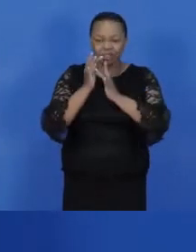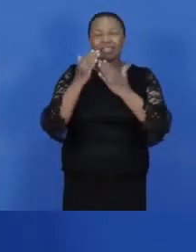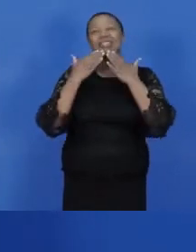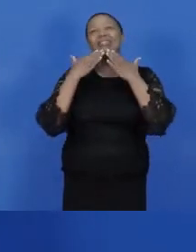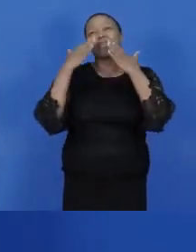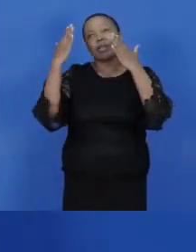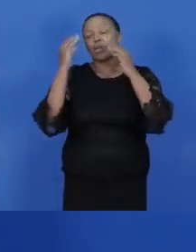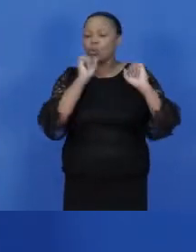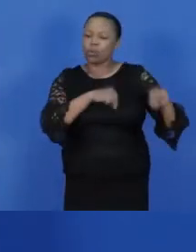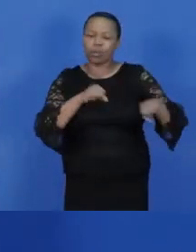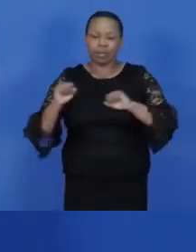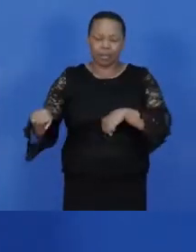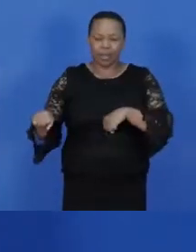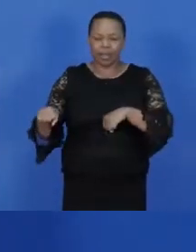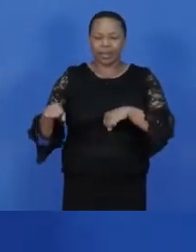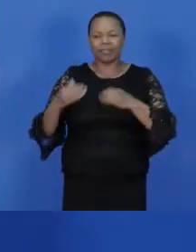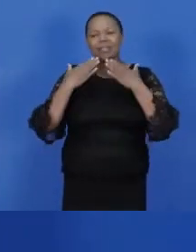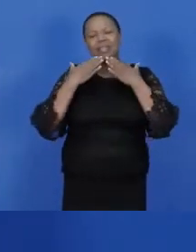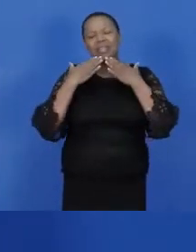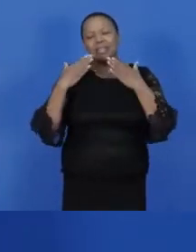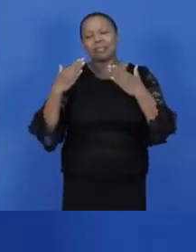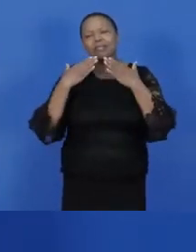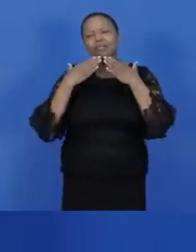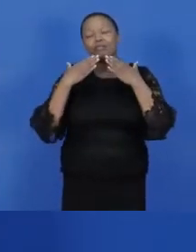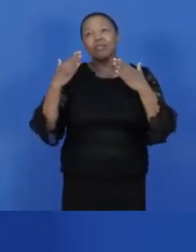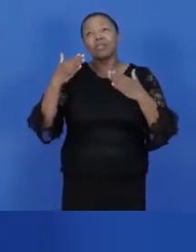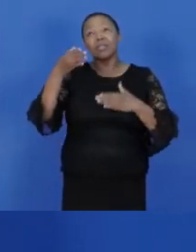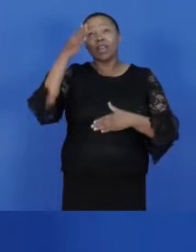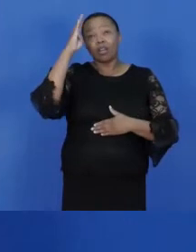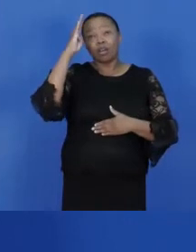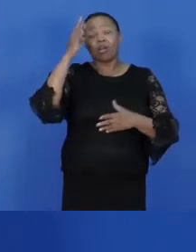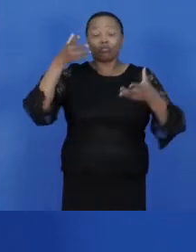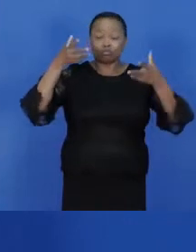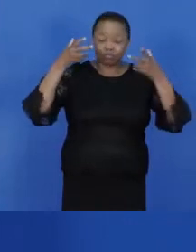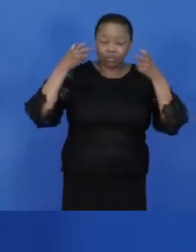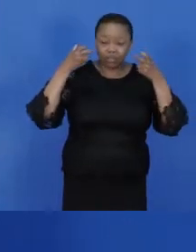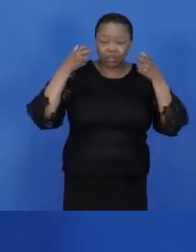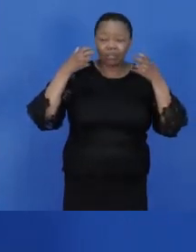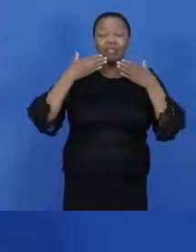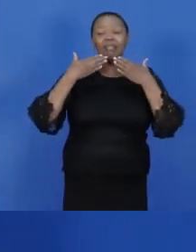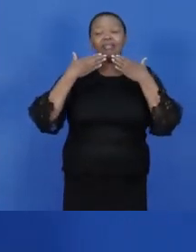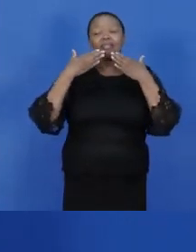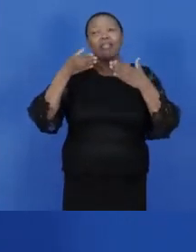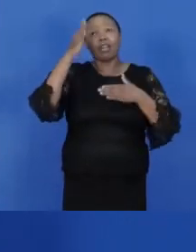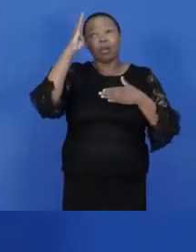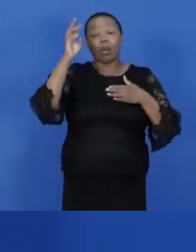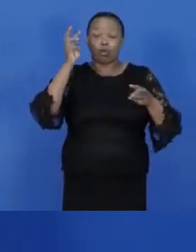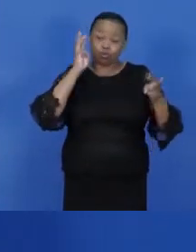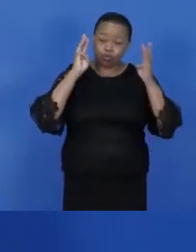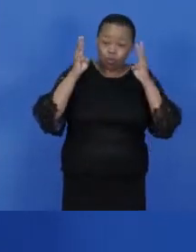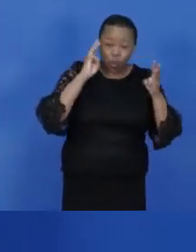Lord. I thank you. Amen. Thank you. I thank you. I thank God that you have listened. I thank God that you